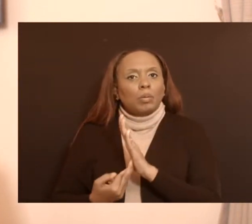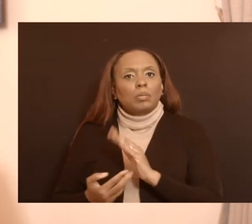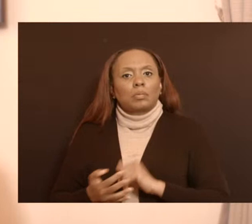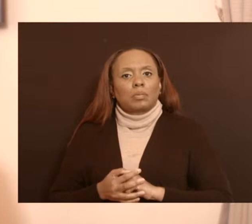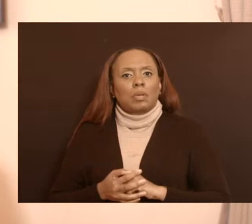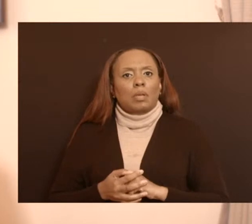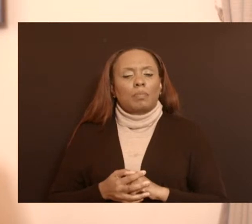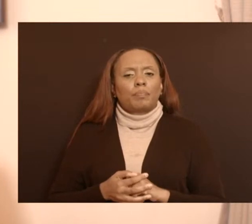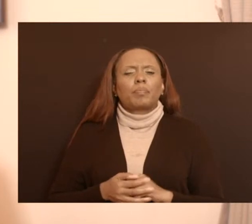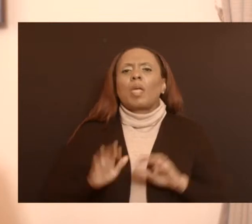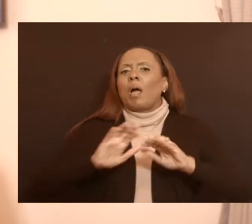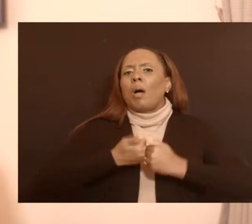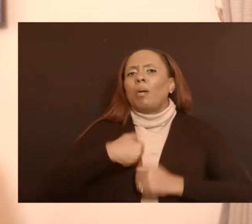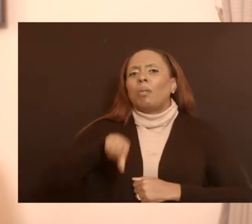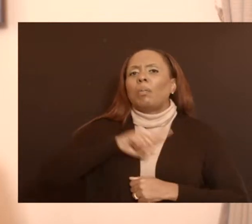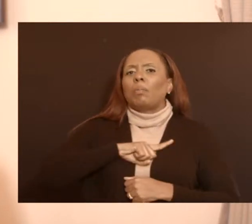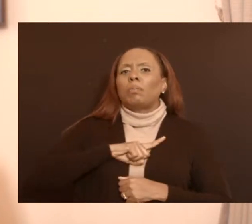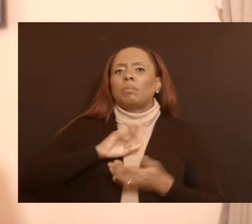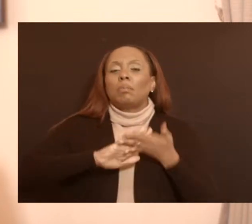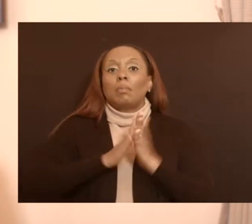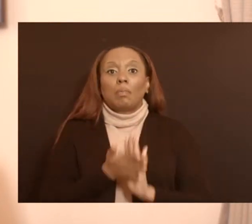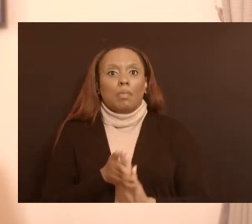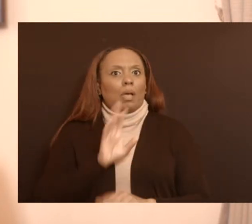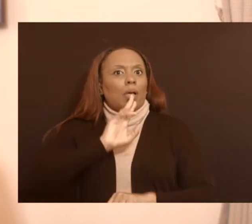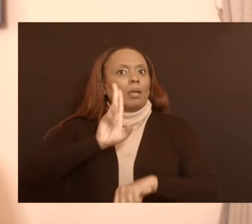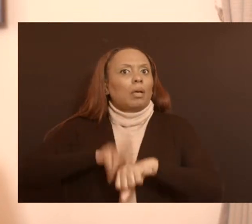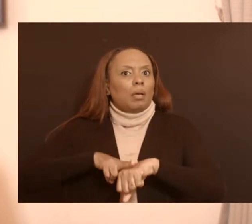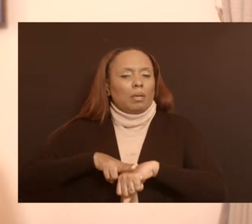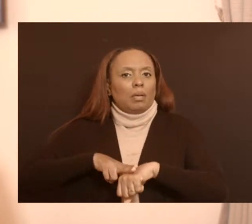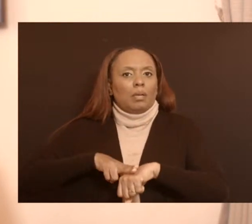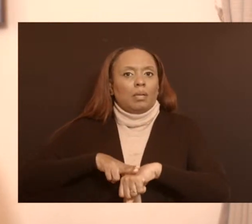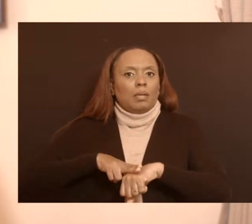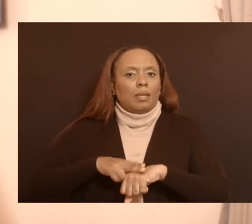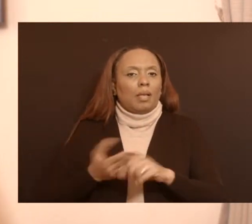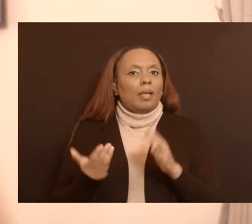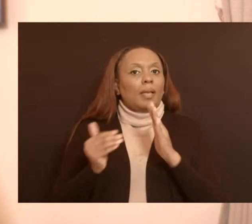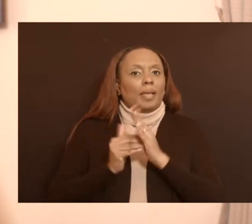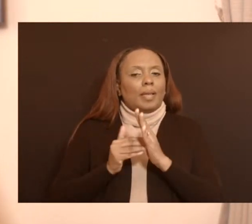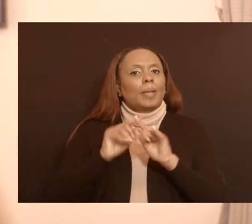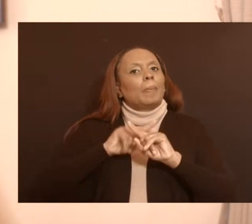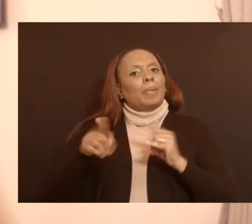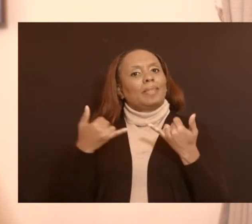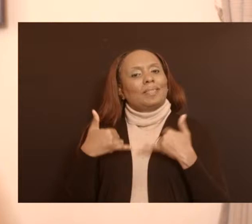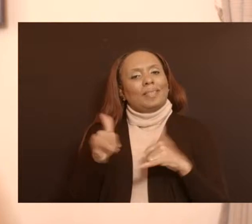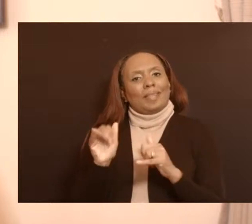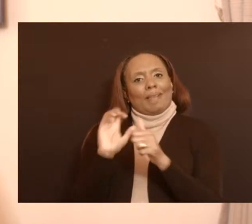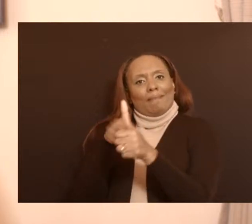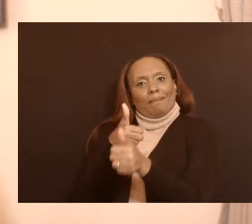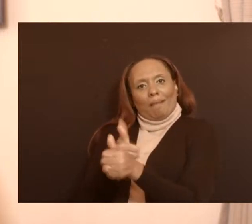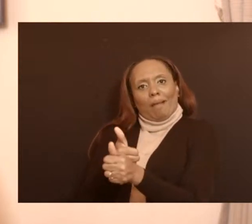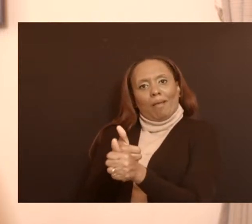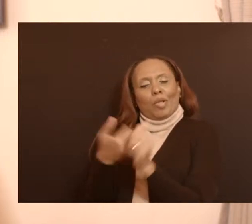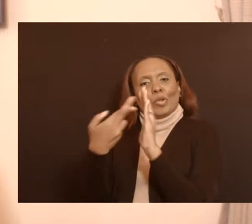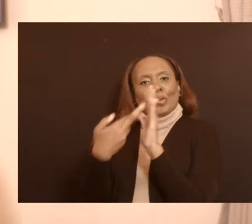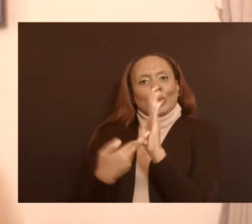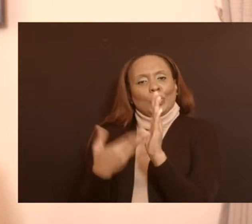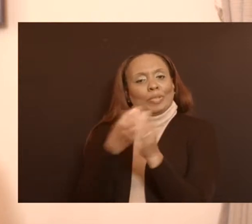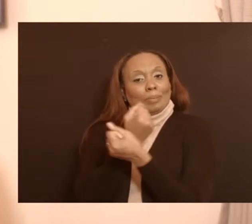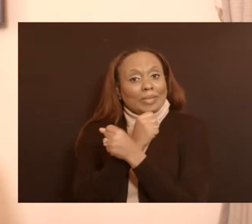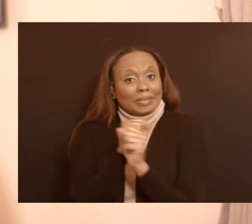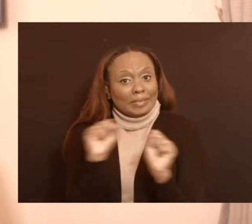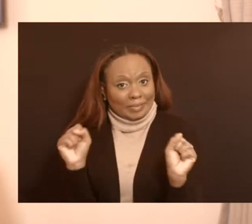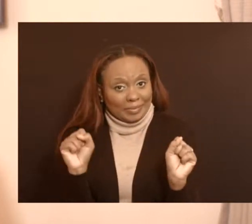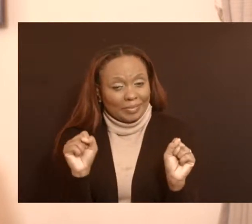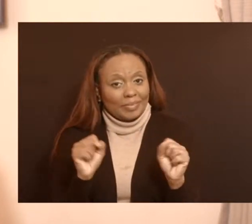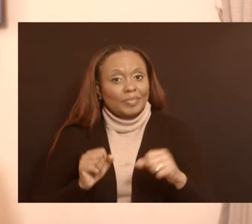to allow the country to return to some semblance of normalcy and remain safe. So those are